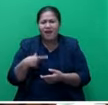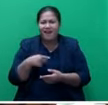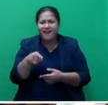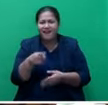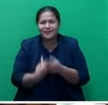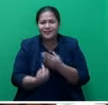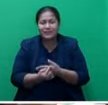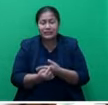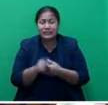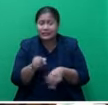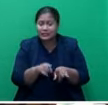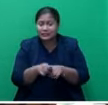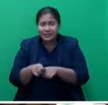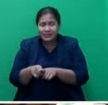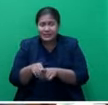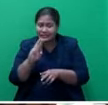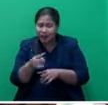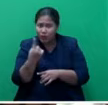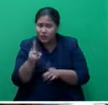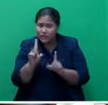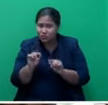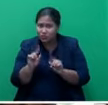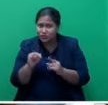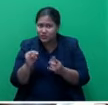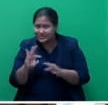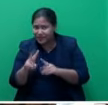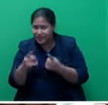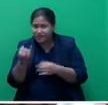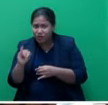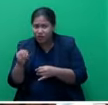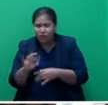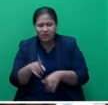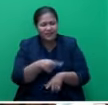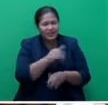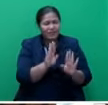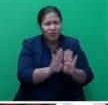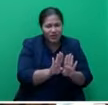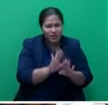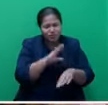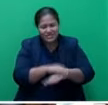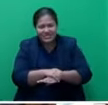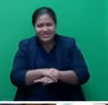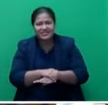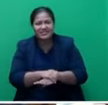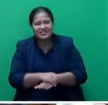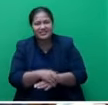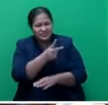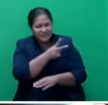It means somebody's on the take. At the border, police, biosecurity, wherever it may